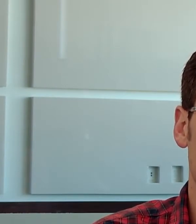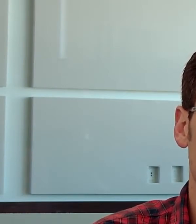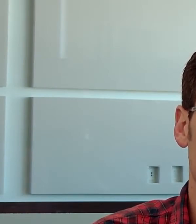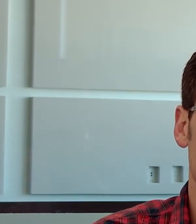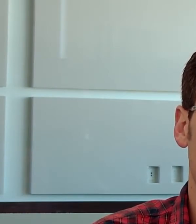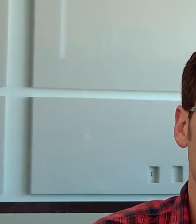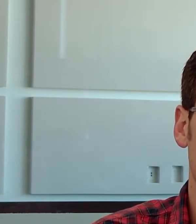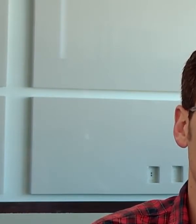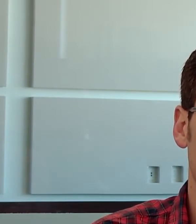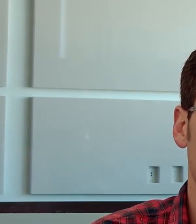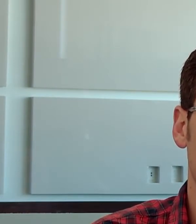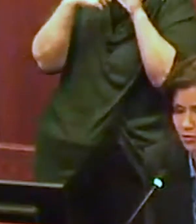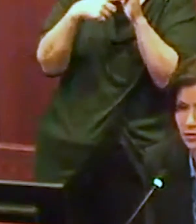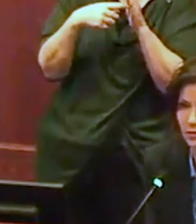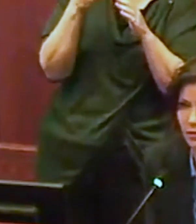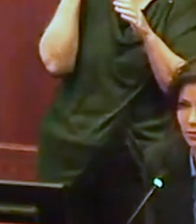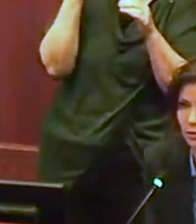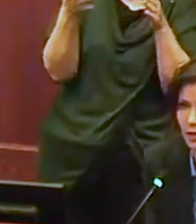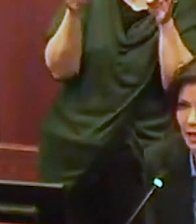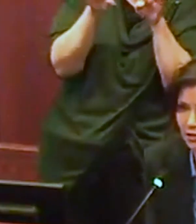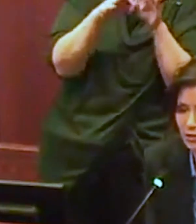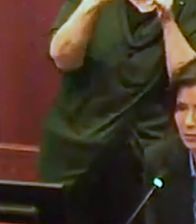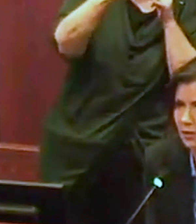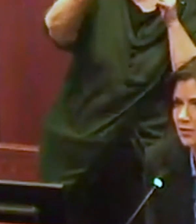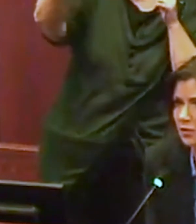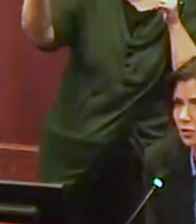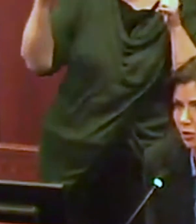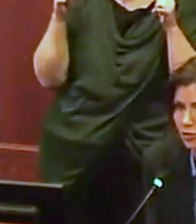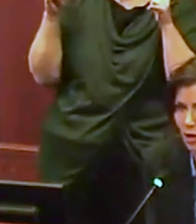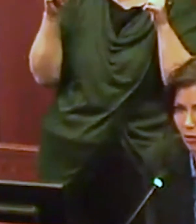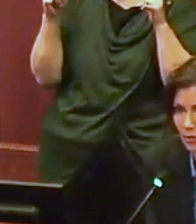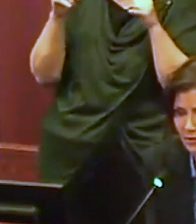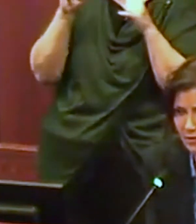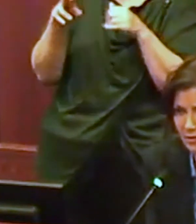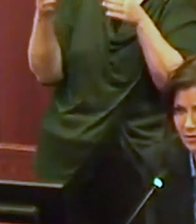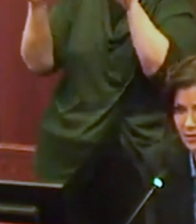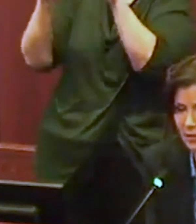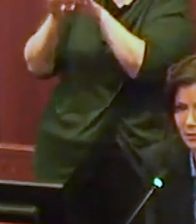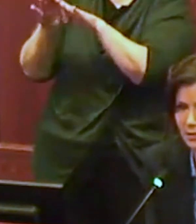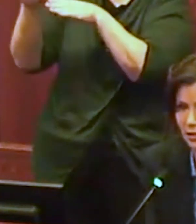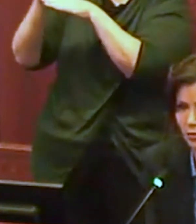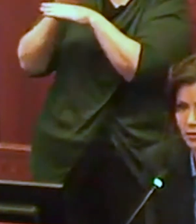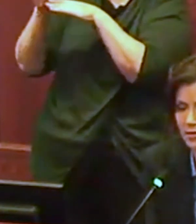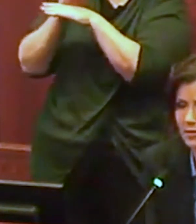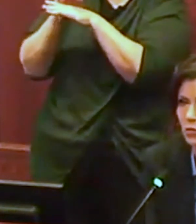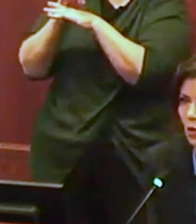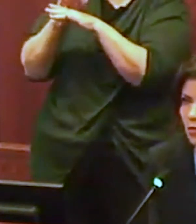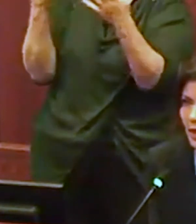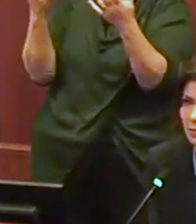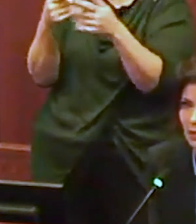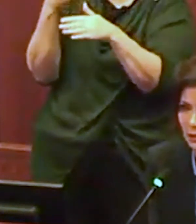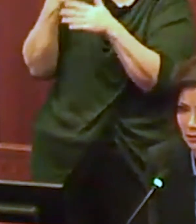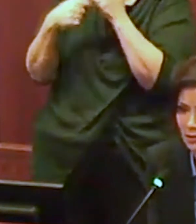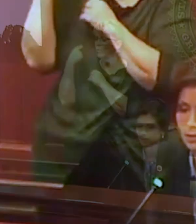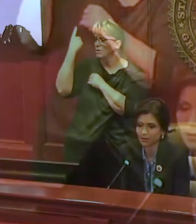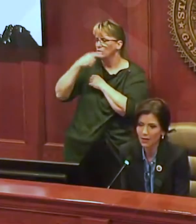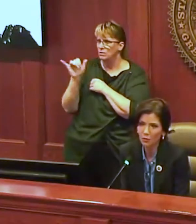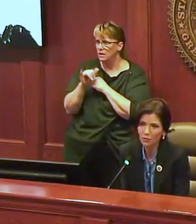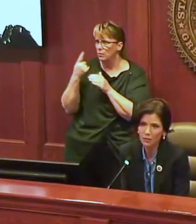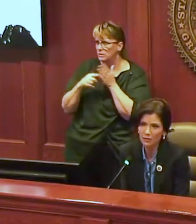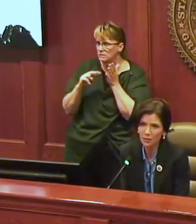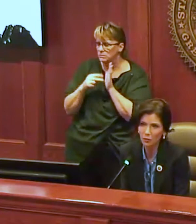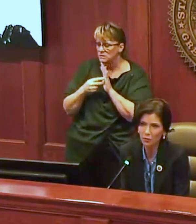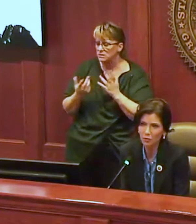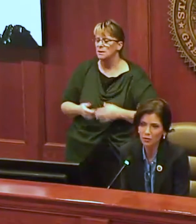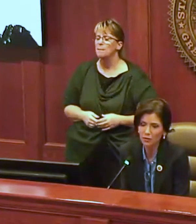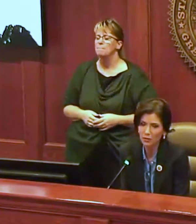those measures into October. Noem says the longer mitigation measures are put in place, the more it will flatten the curve. That